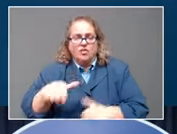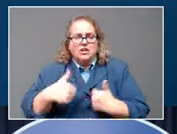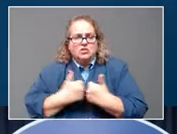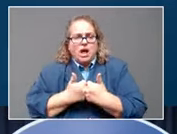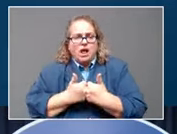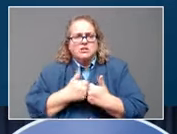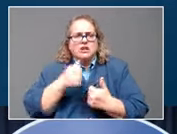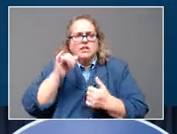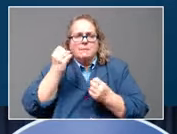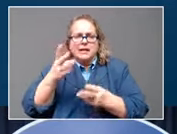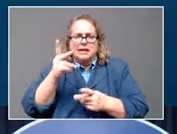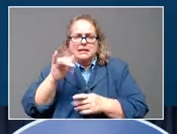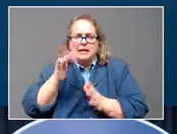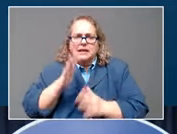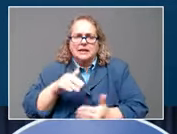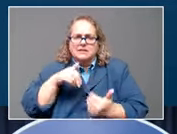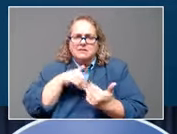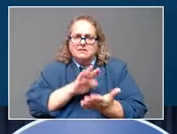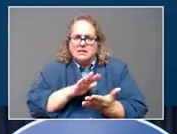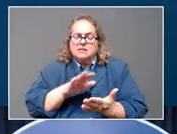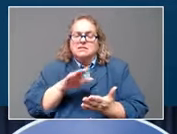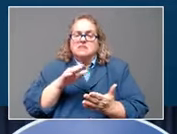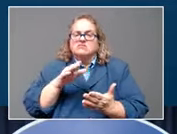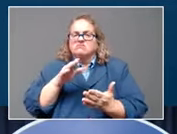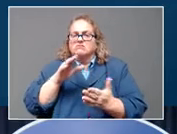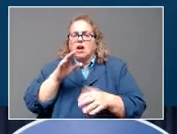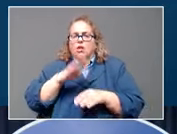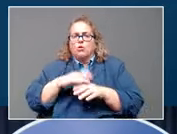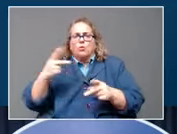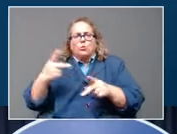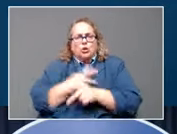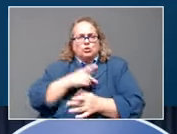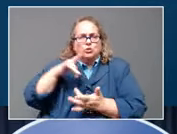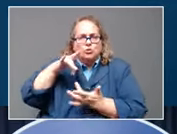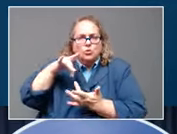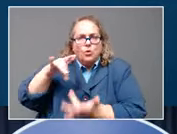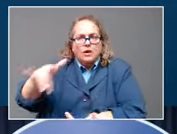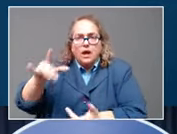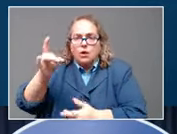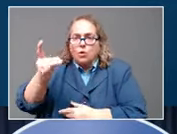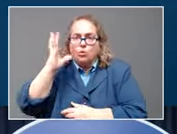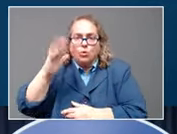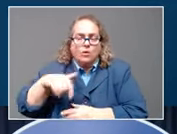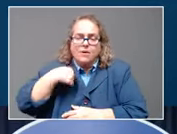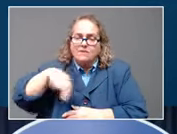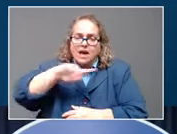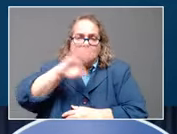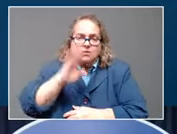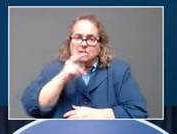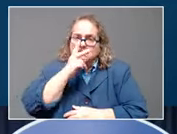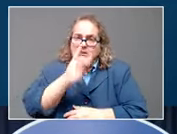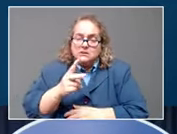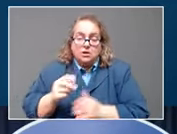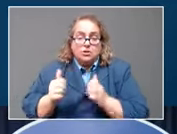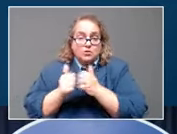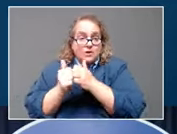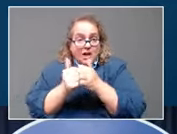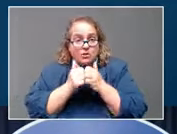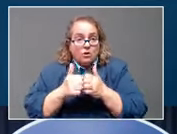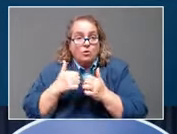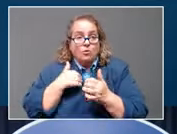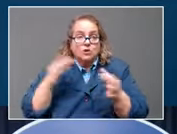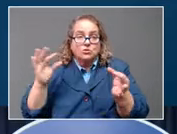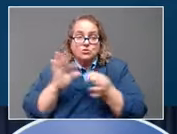aftermath of the worst tornado disasters that we have ever seen. Together, we joined Representative Brett